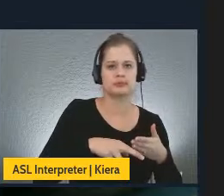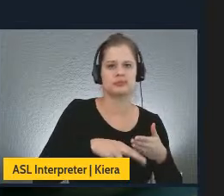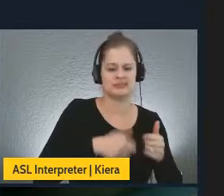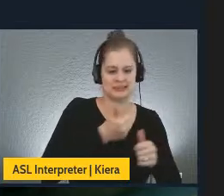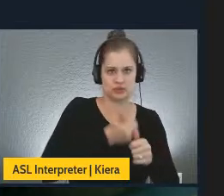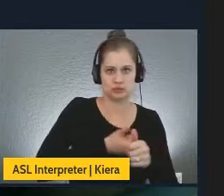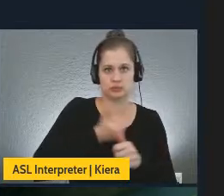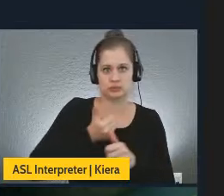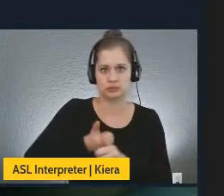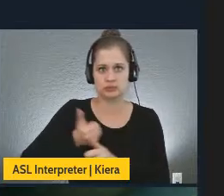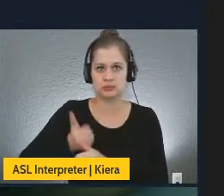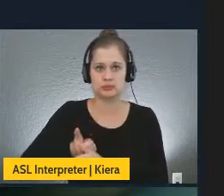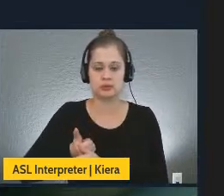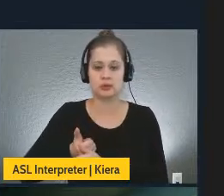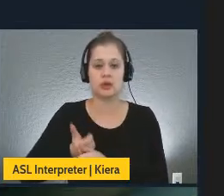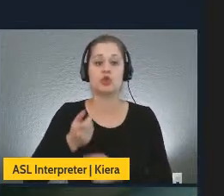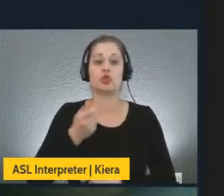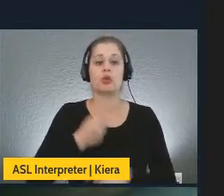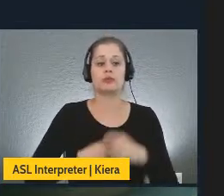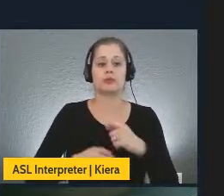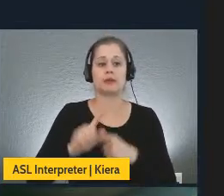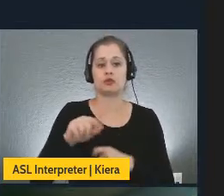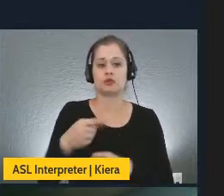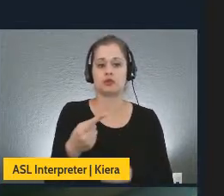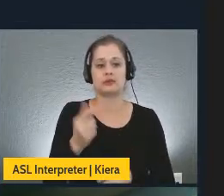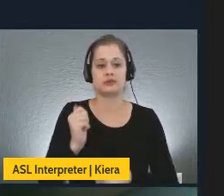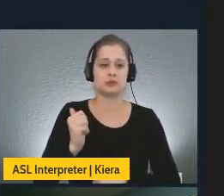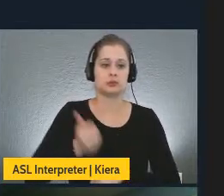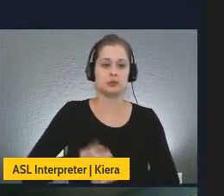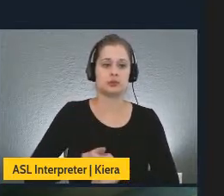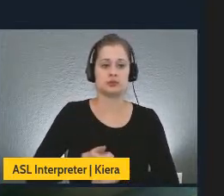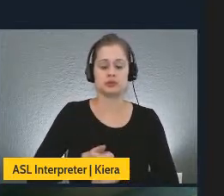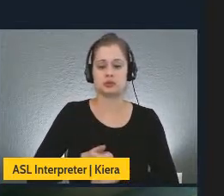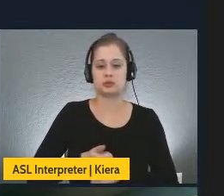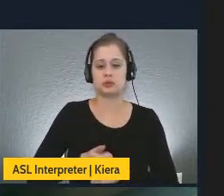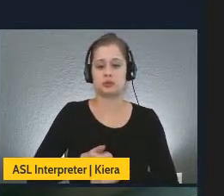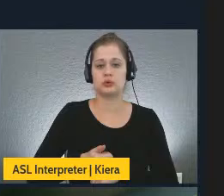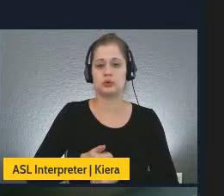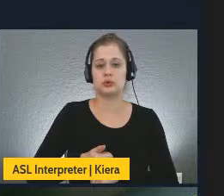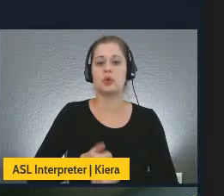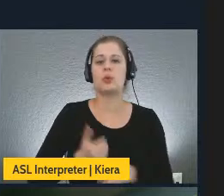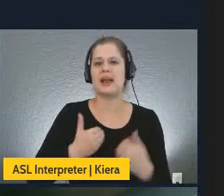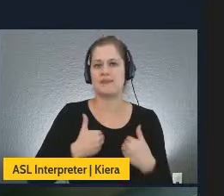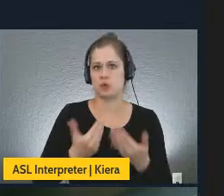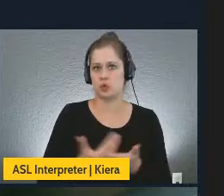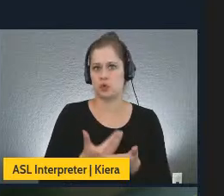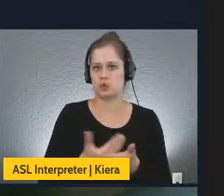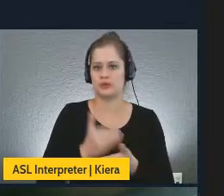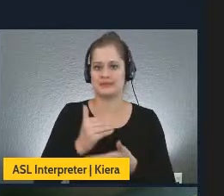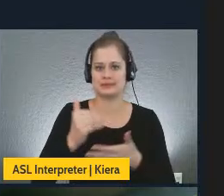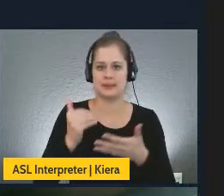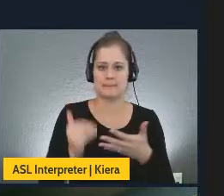do instead of just an arrange act assert, we have another step, which is await.